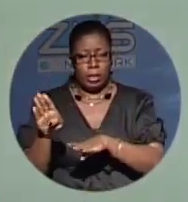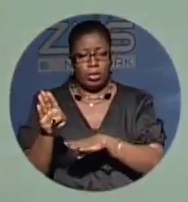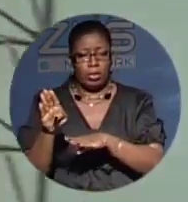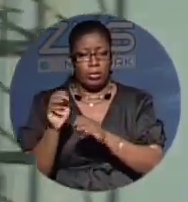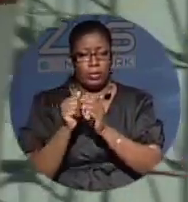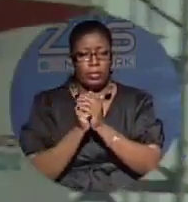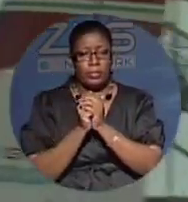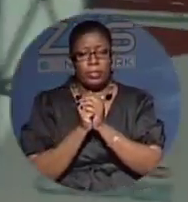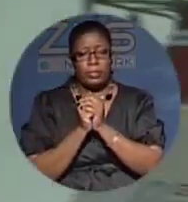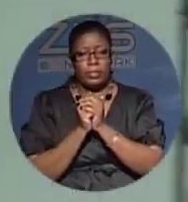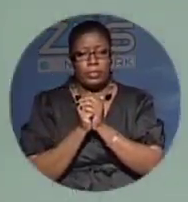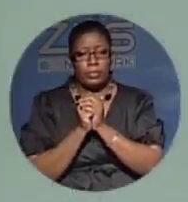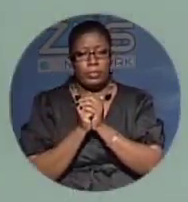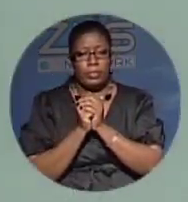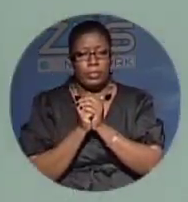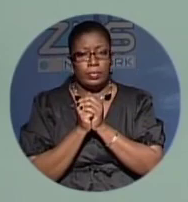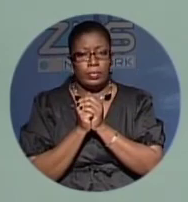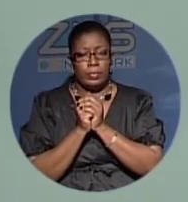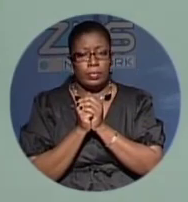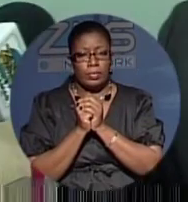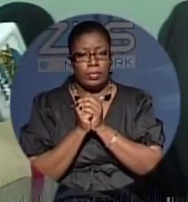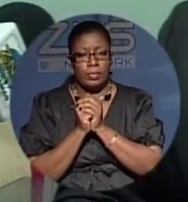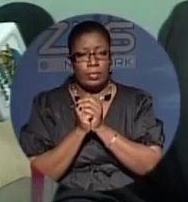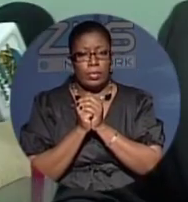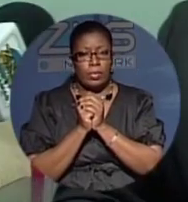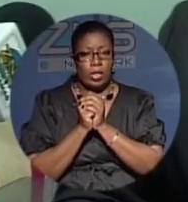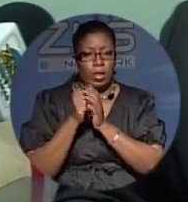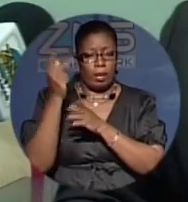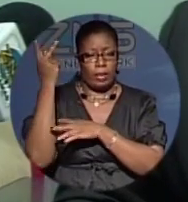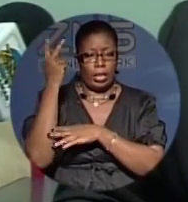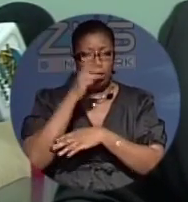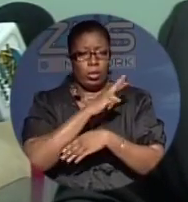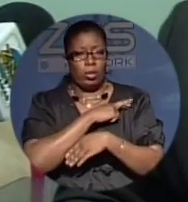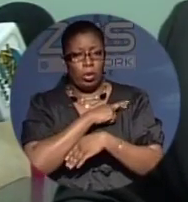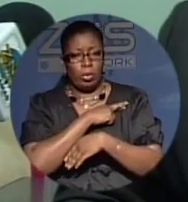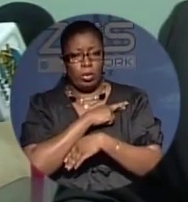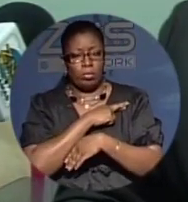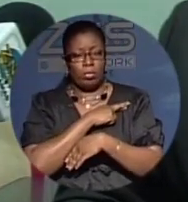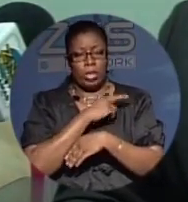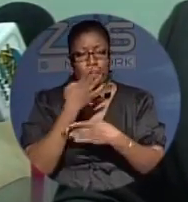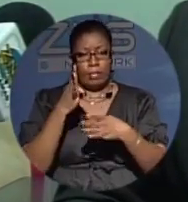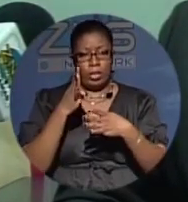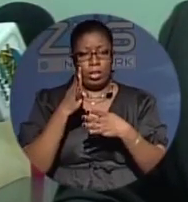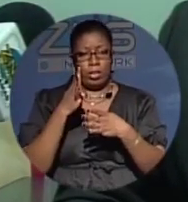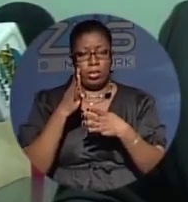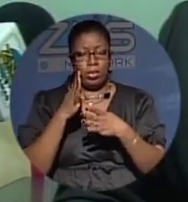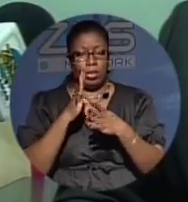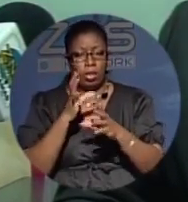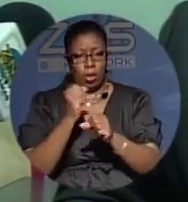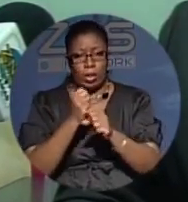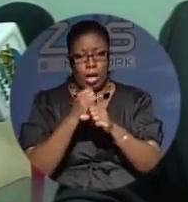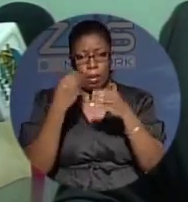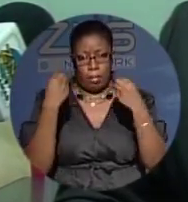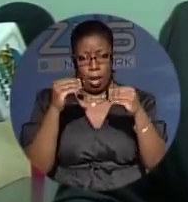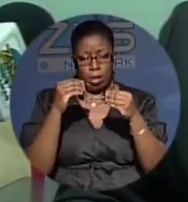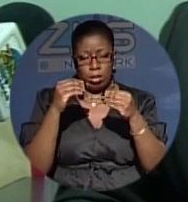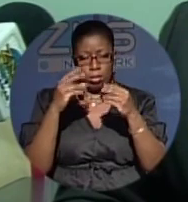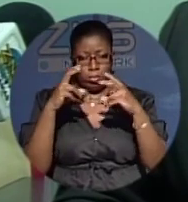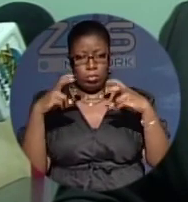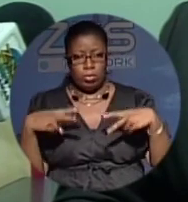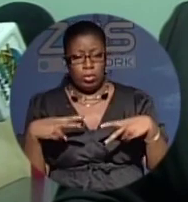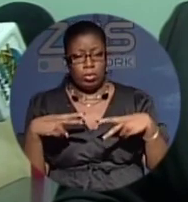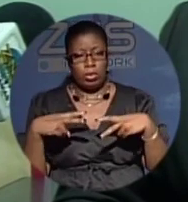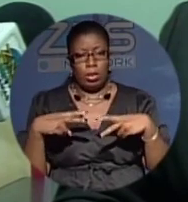airline is Kenneth Romer. We would have done our market research and would have discovered that market is